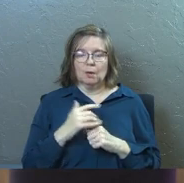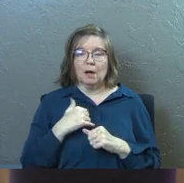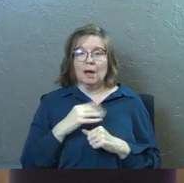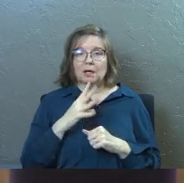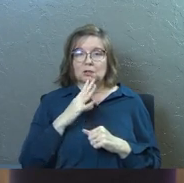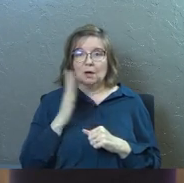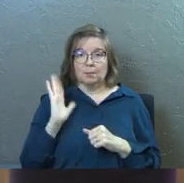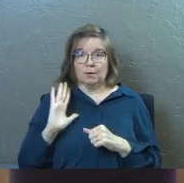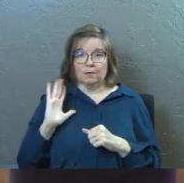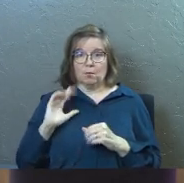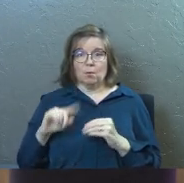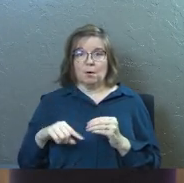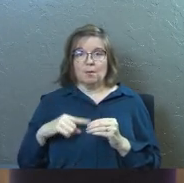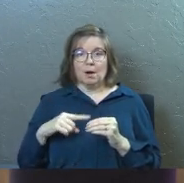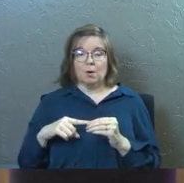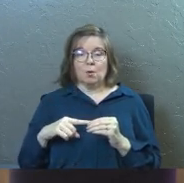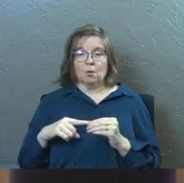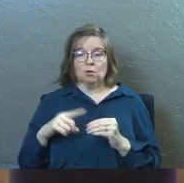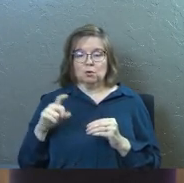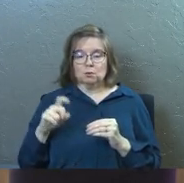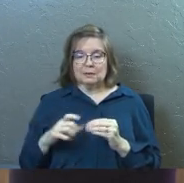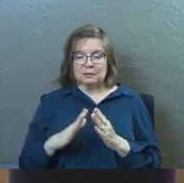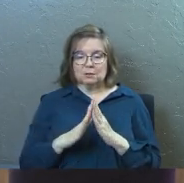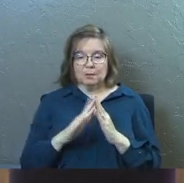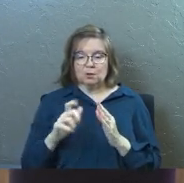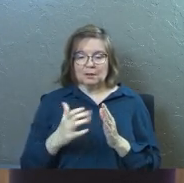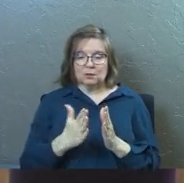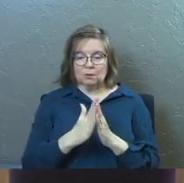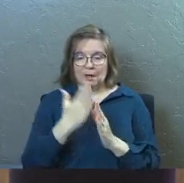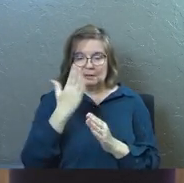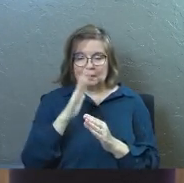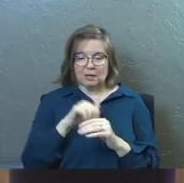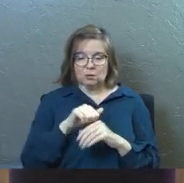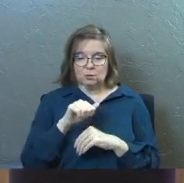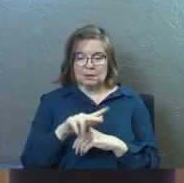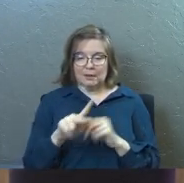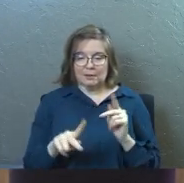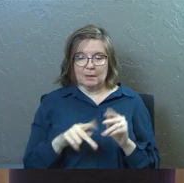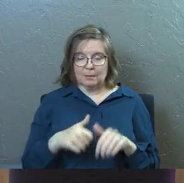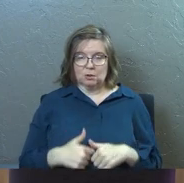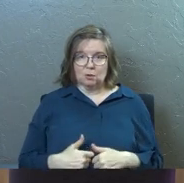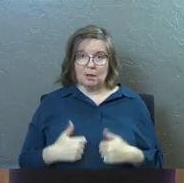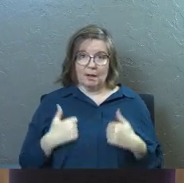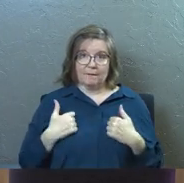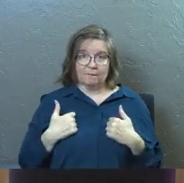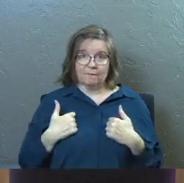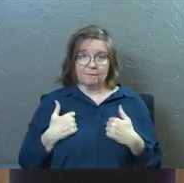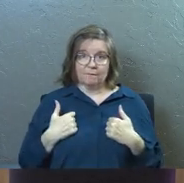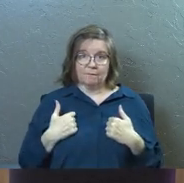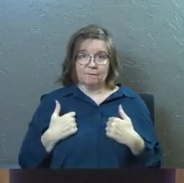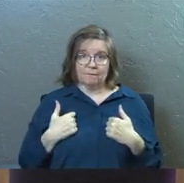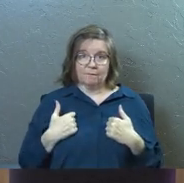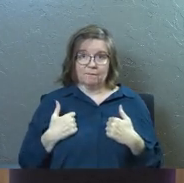I talked earlier about you need to pray, you need to ask God to send these people into your life.